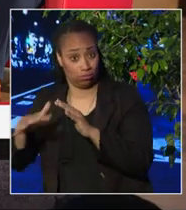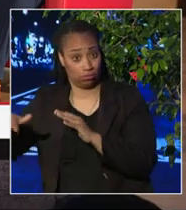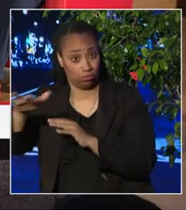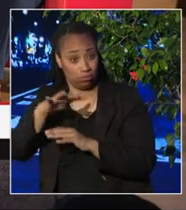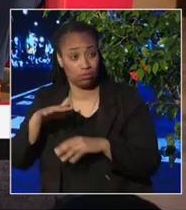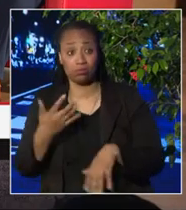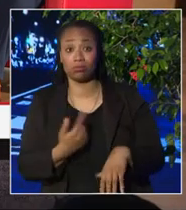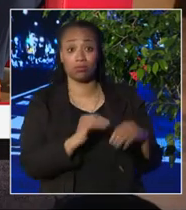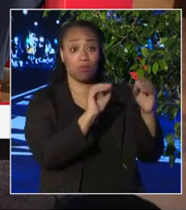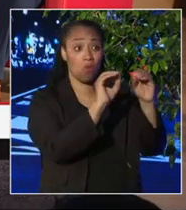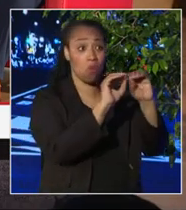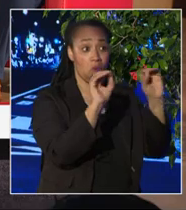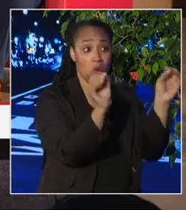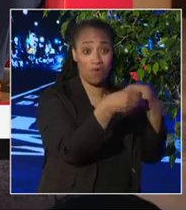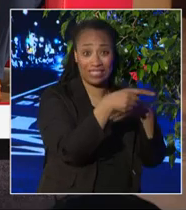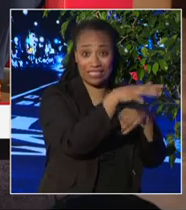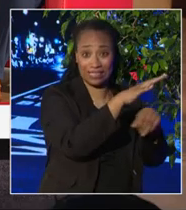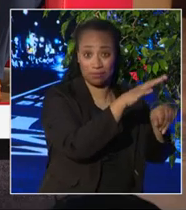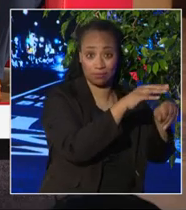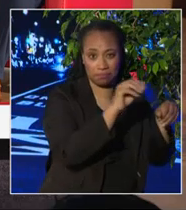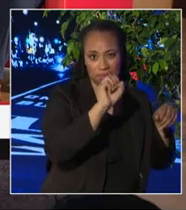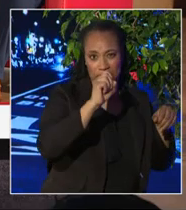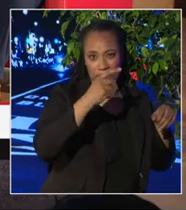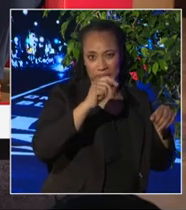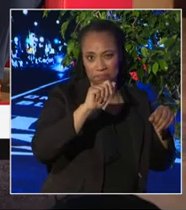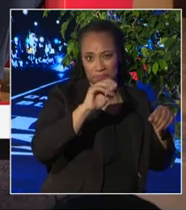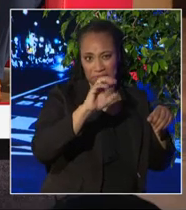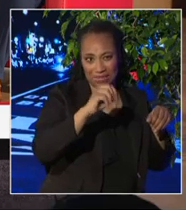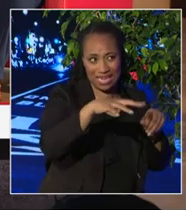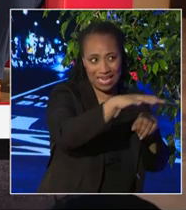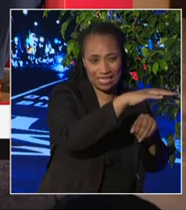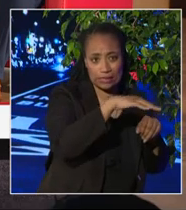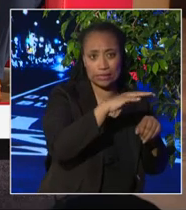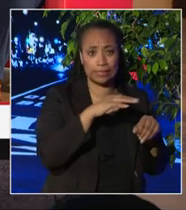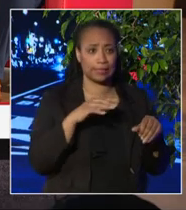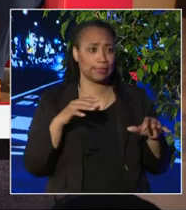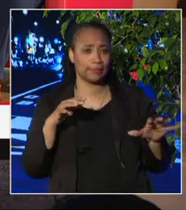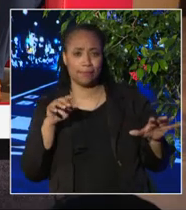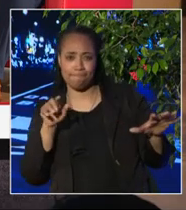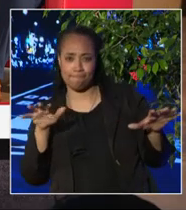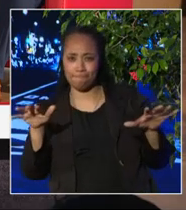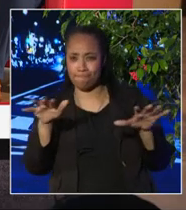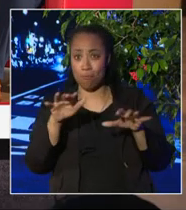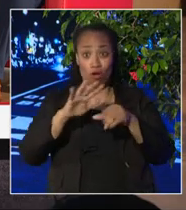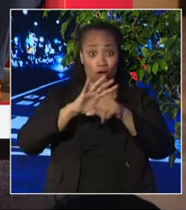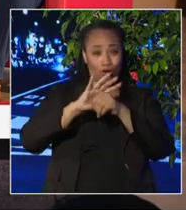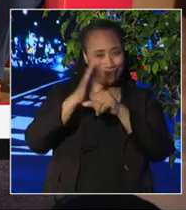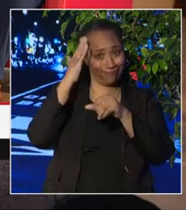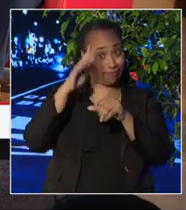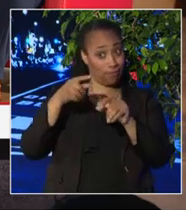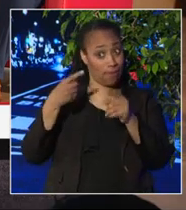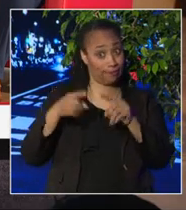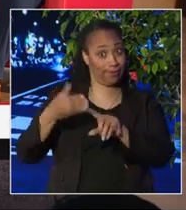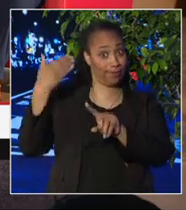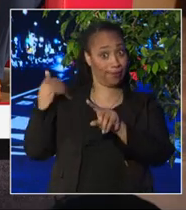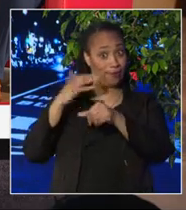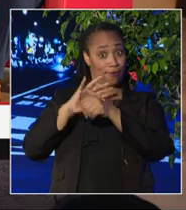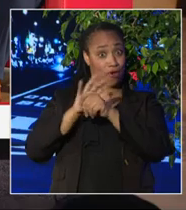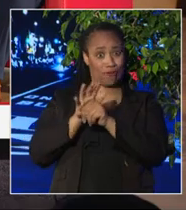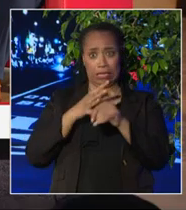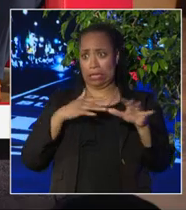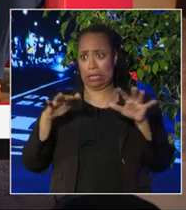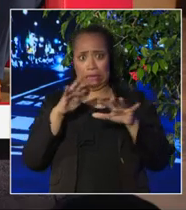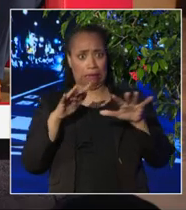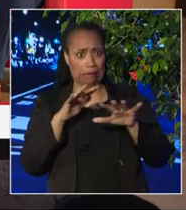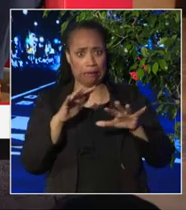space. Who came out of the other side of the pandemic, growing and stronger or less affected.